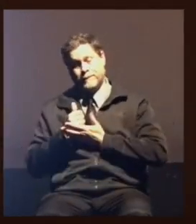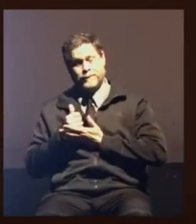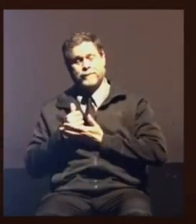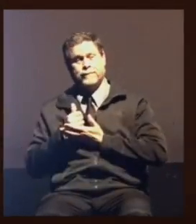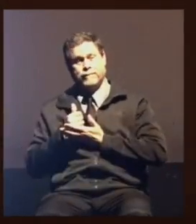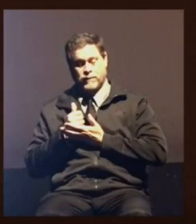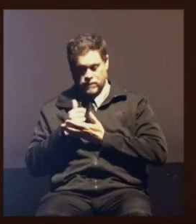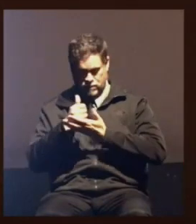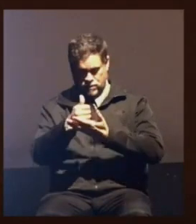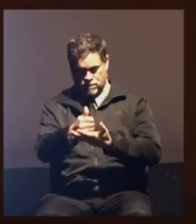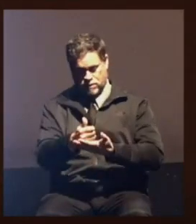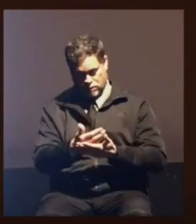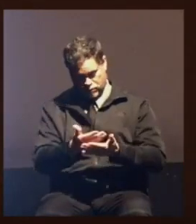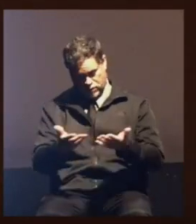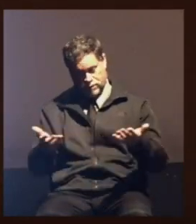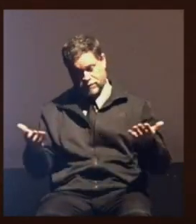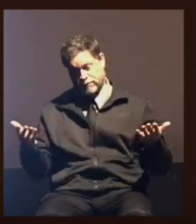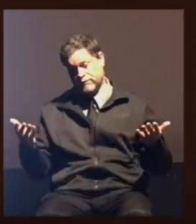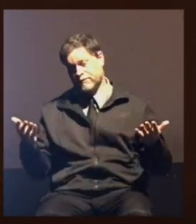and helping others.